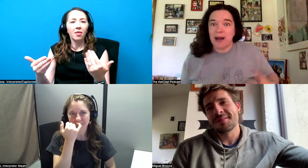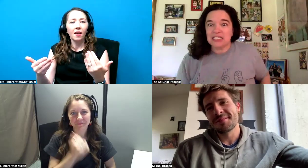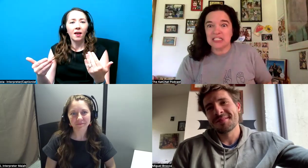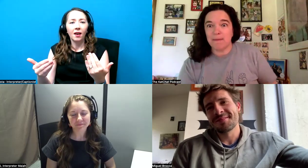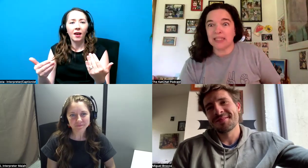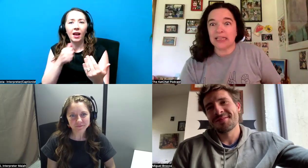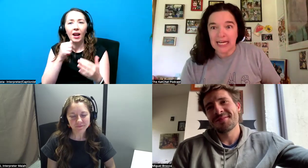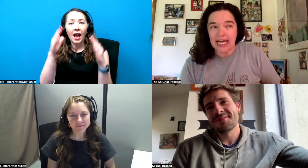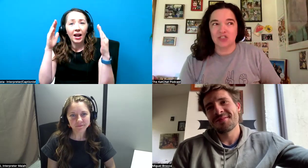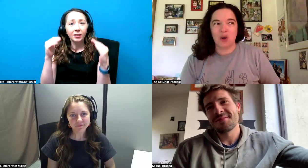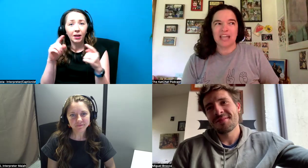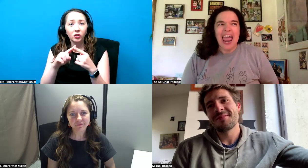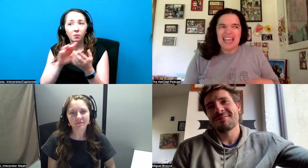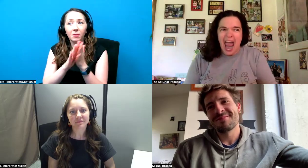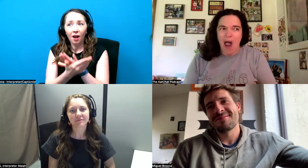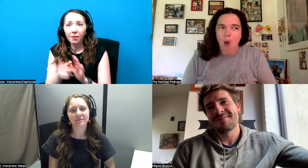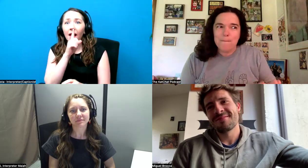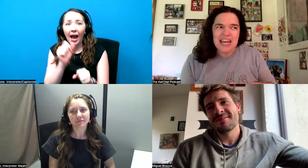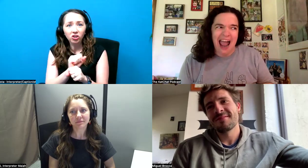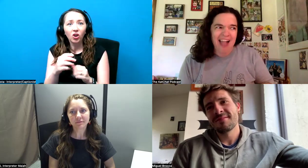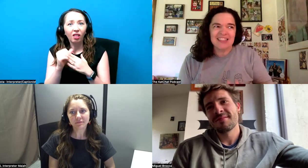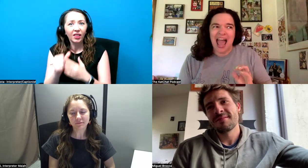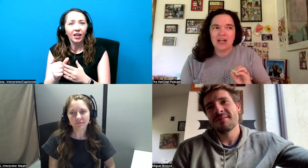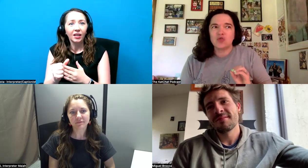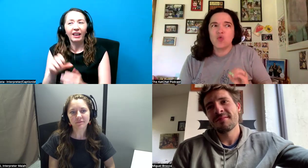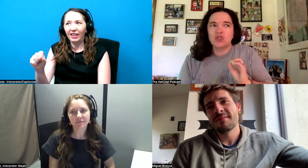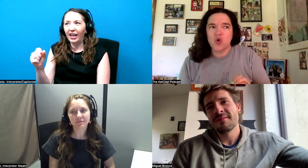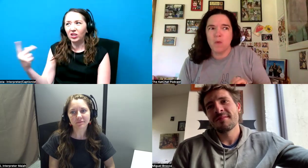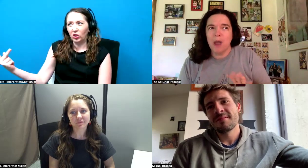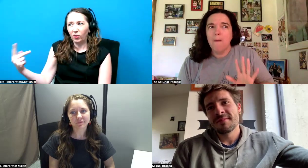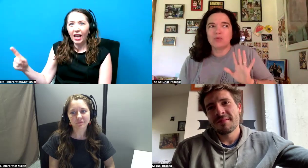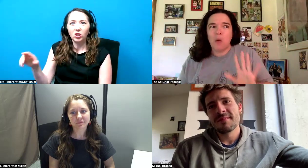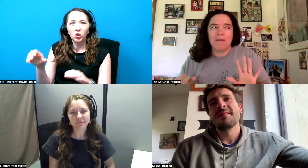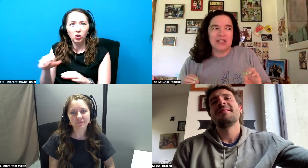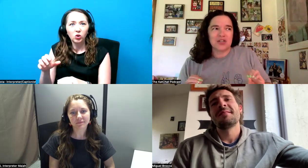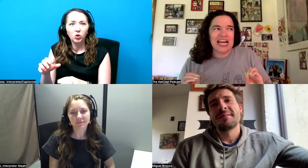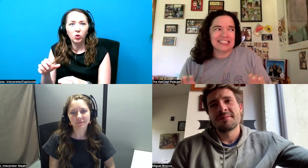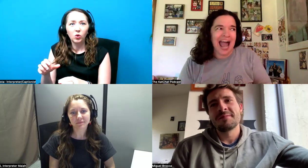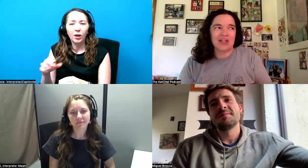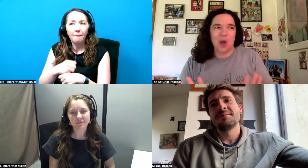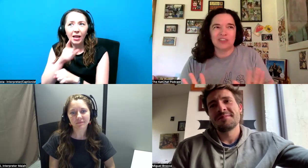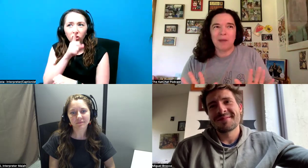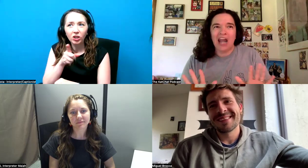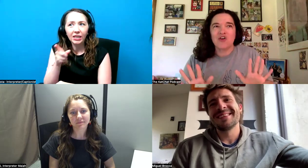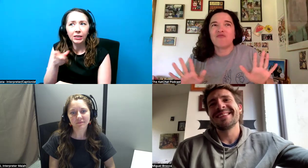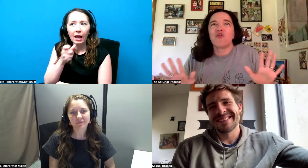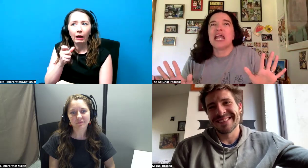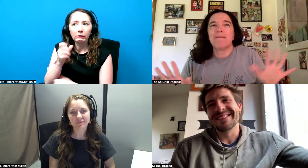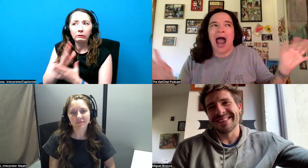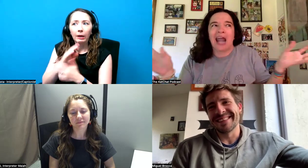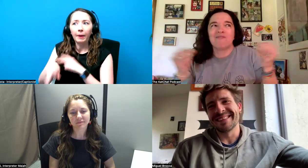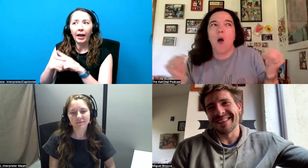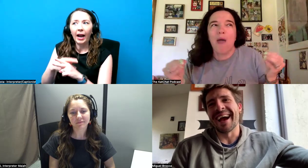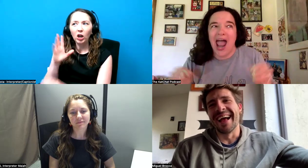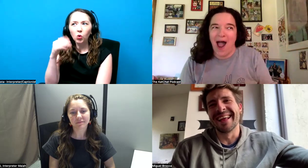not expecting to be the lead. She was like, yeah, me and Allison have to do a room, but we want to make sure he's not, some kind of